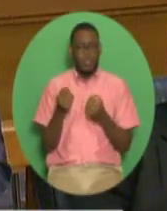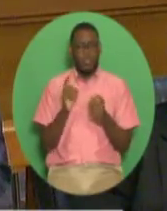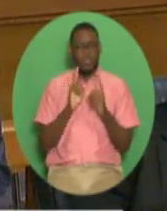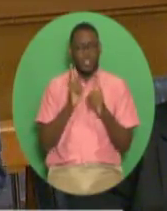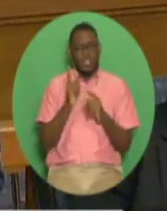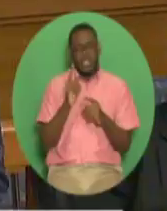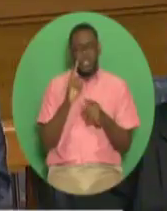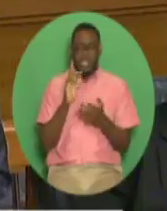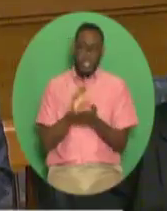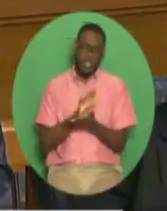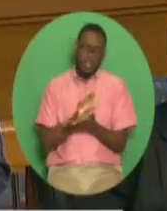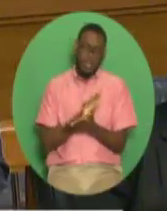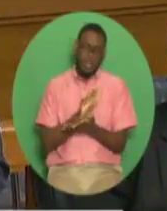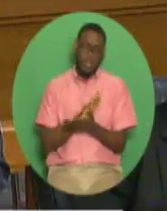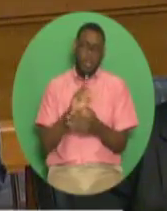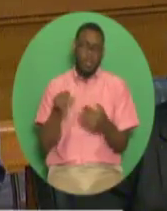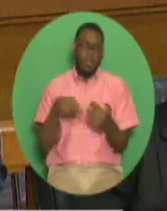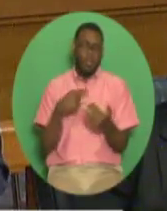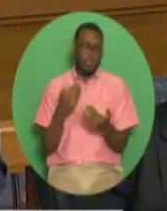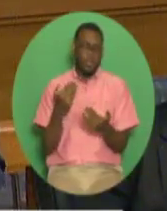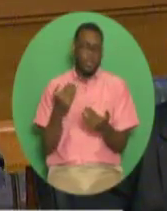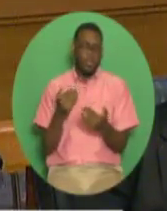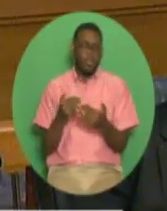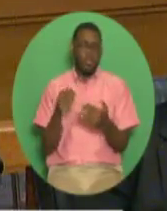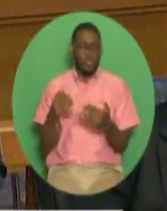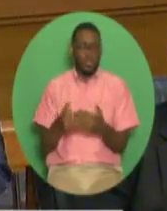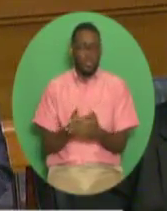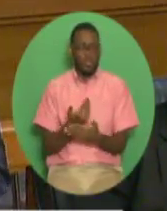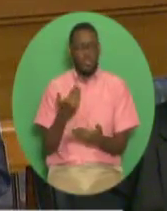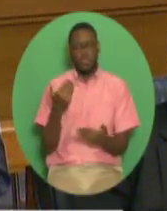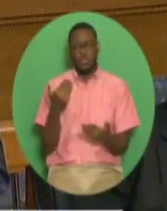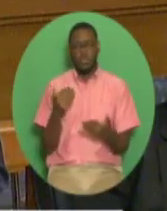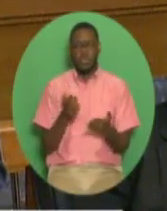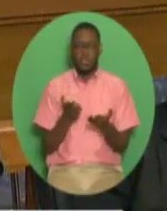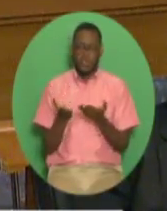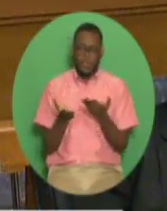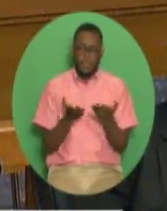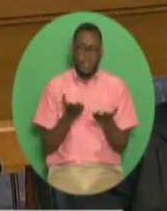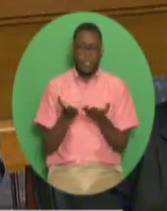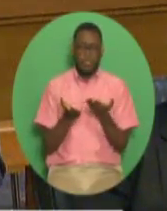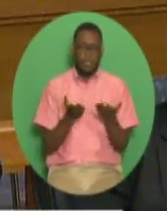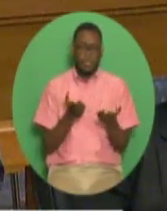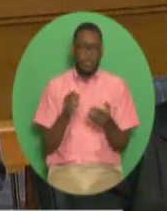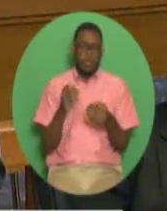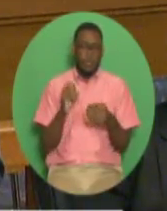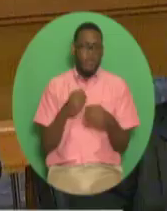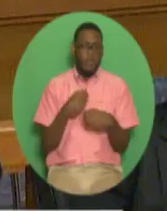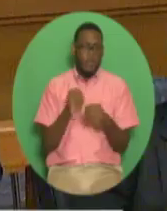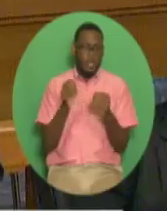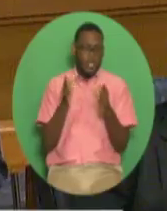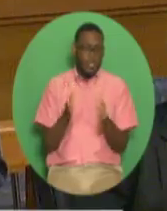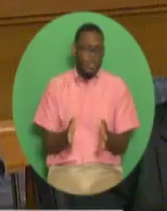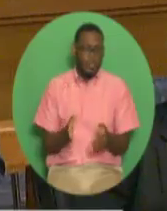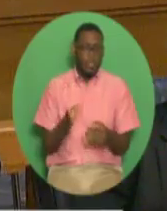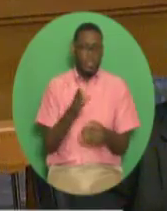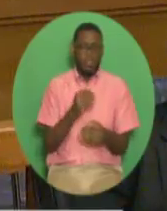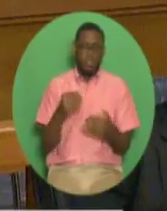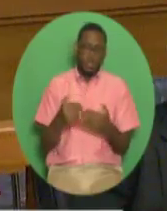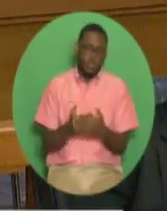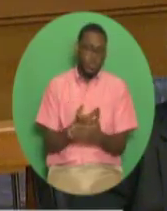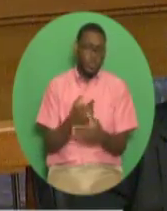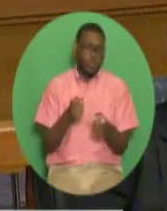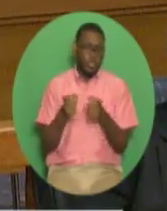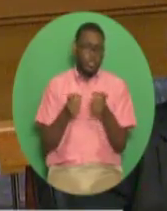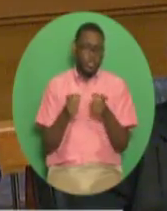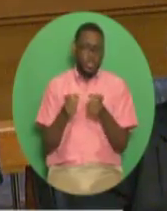to the new public service officer and they speak to the management support officer. And I know these terms have been bandied about